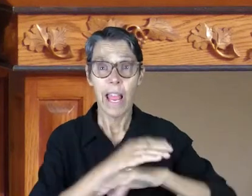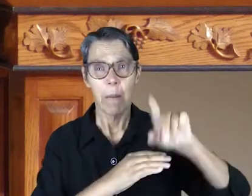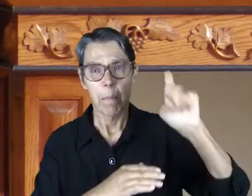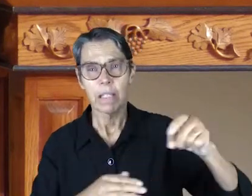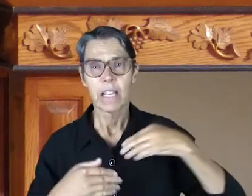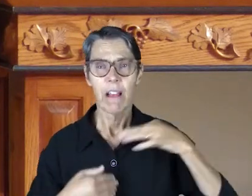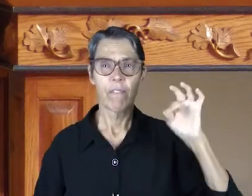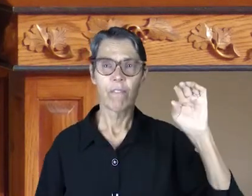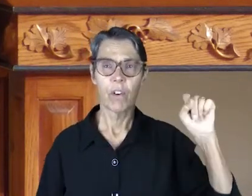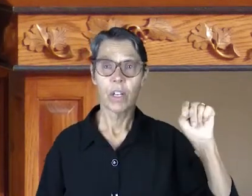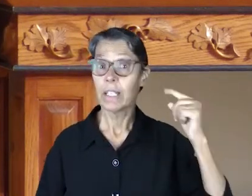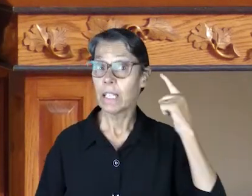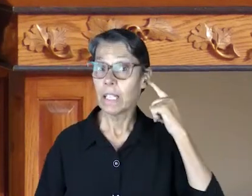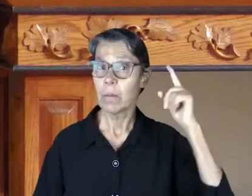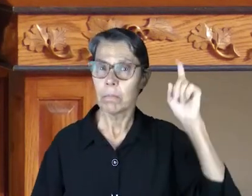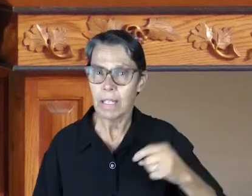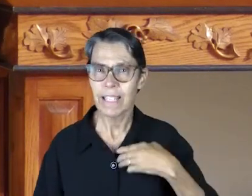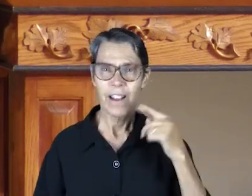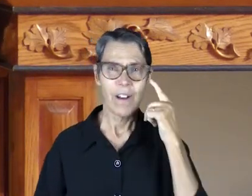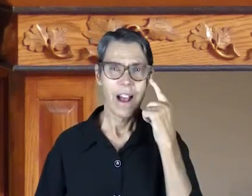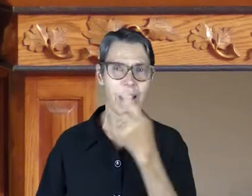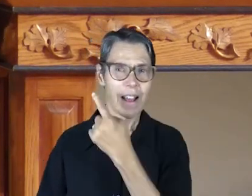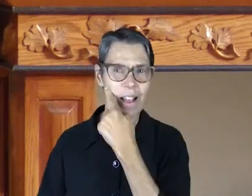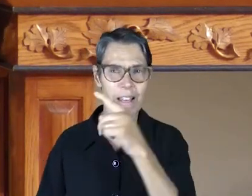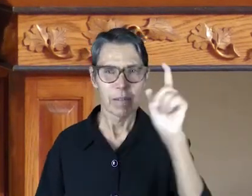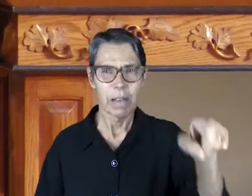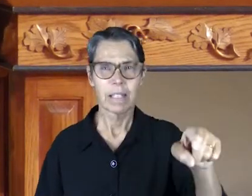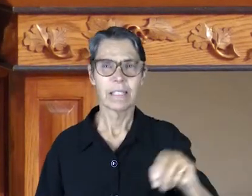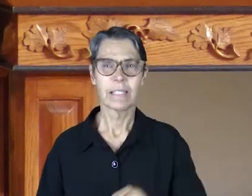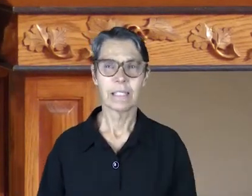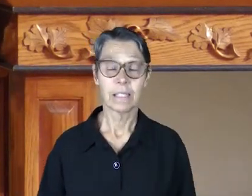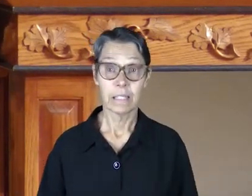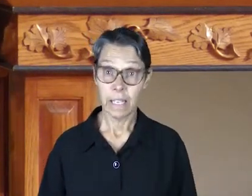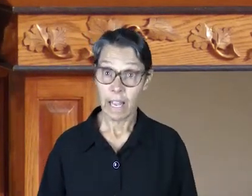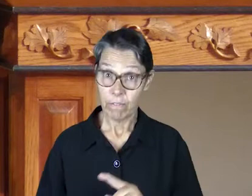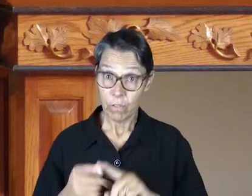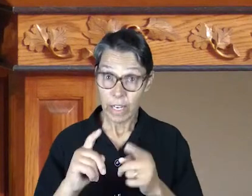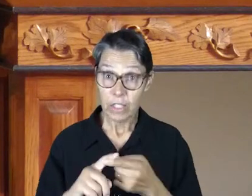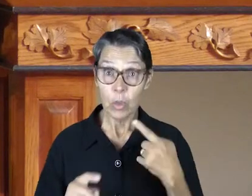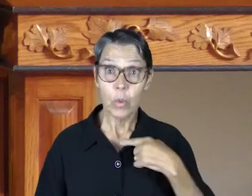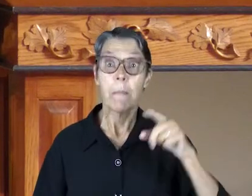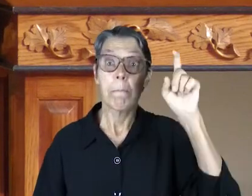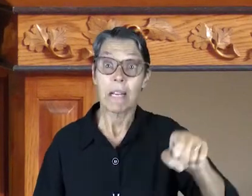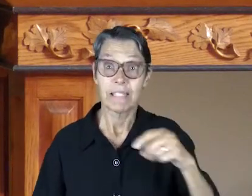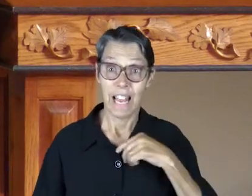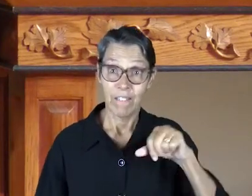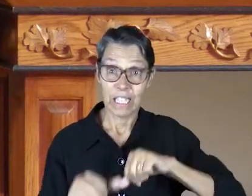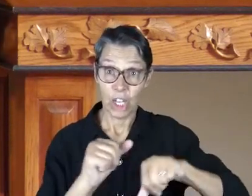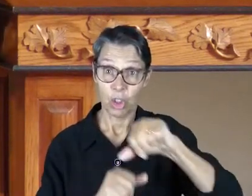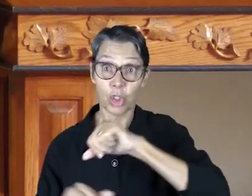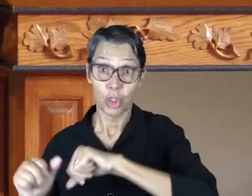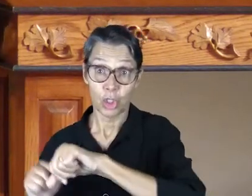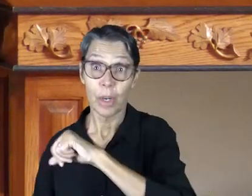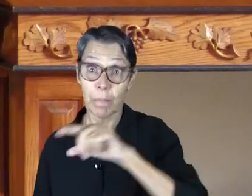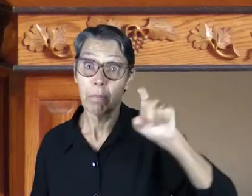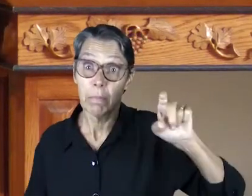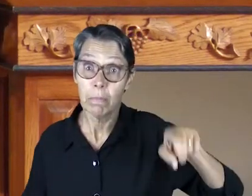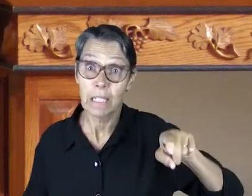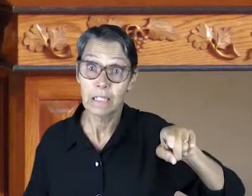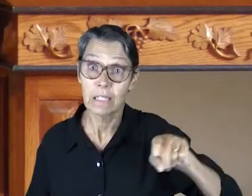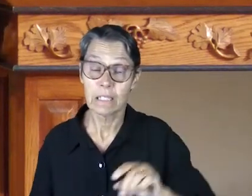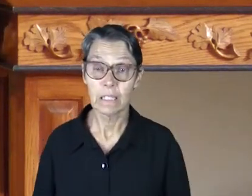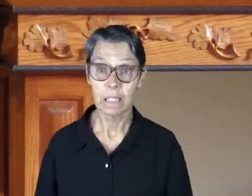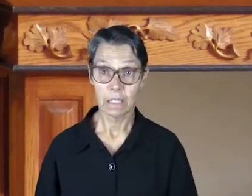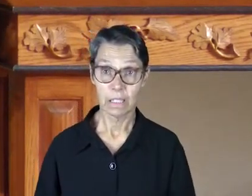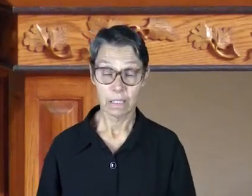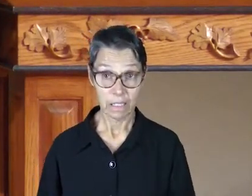And I don't know that in our world today, we really believe that anymore. You see, the message that comes